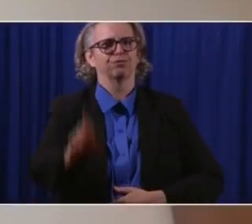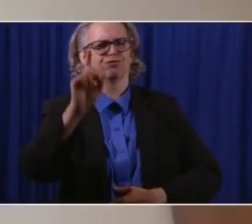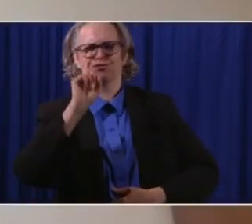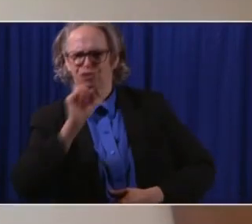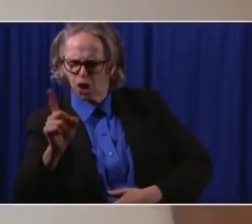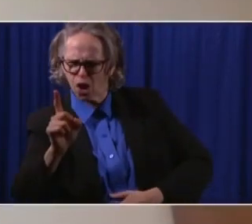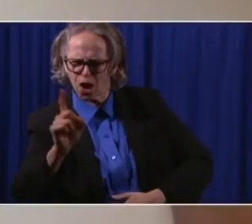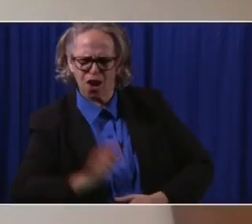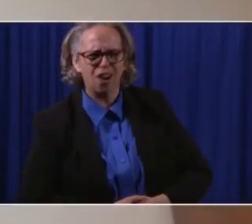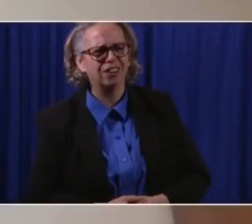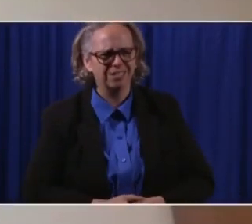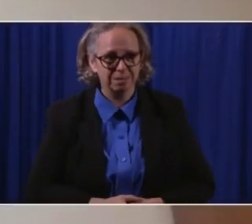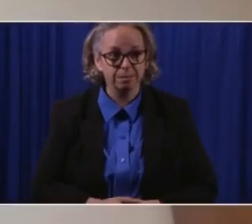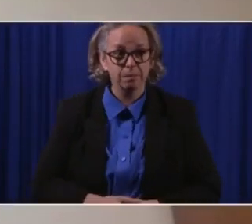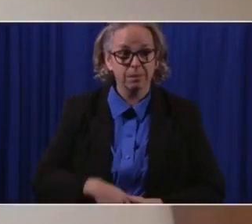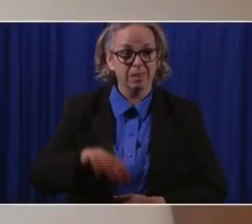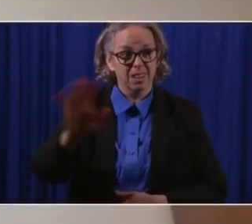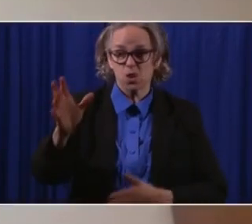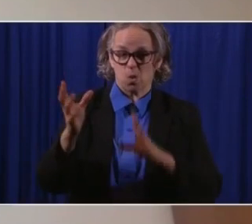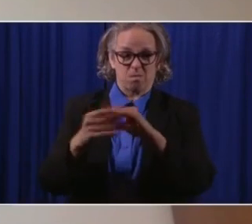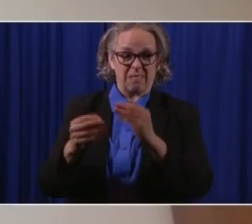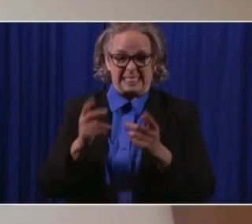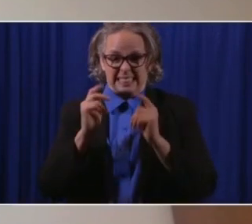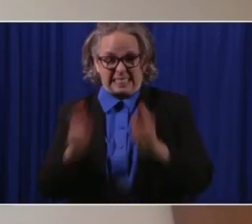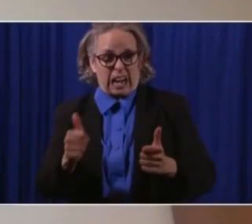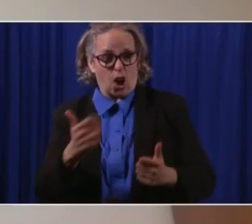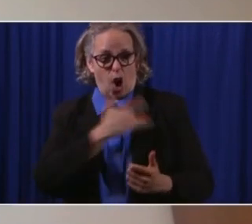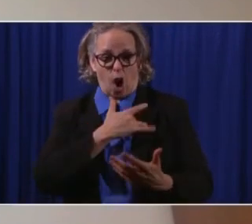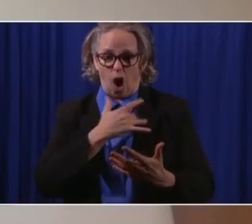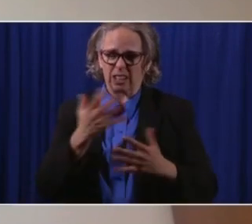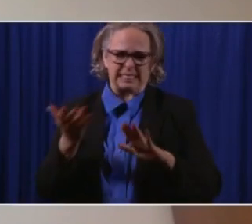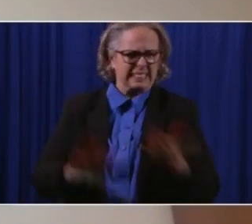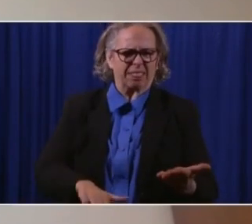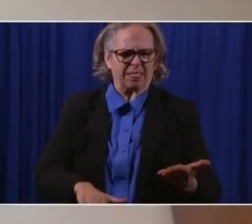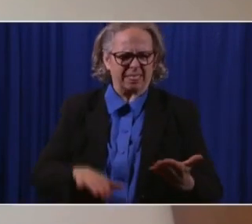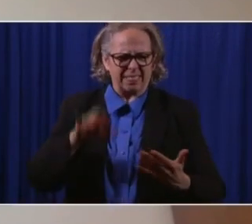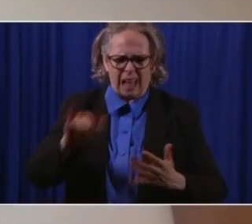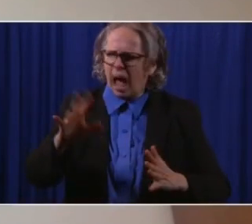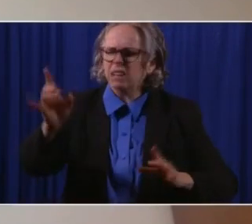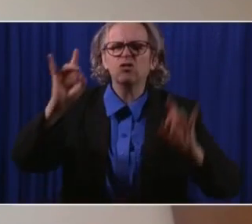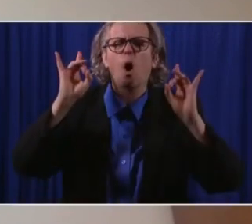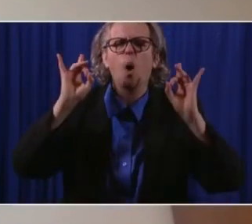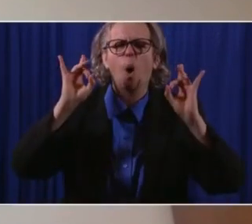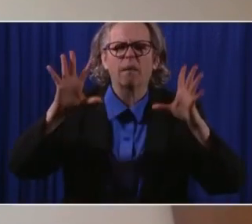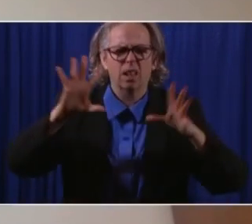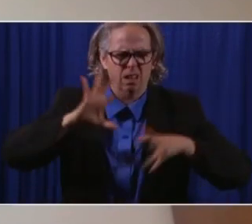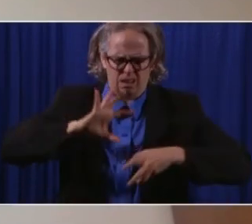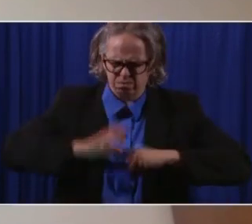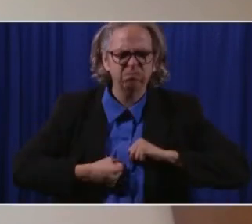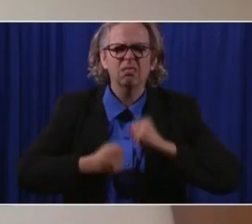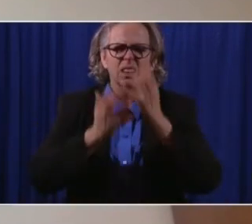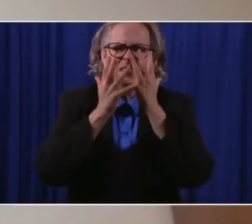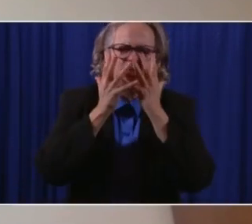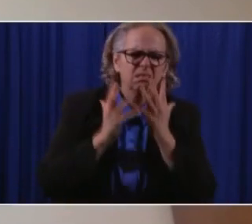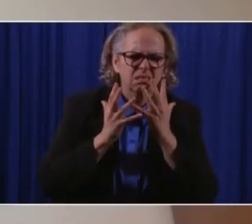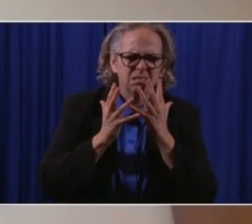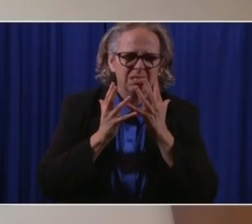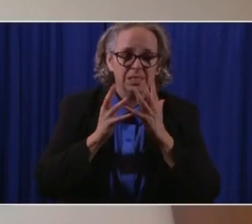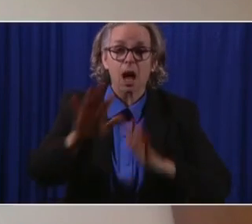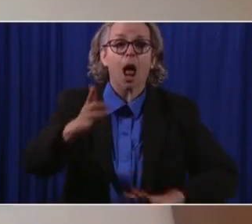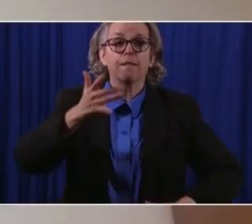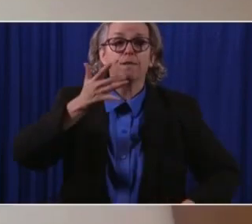you mentioned, sudden cardiac death in athletes is a tragic event, and it fortunately is a very rare event.